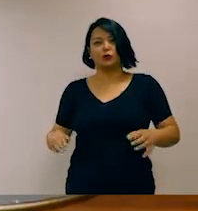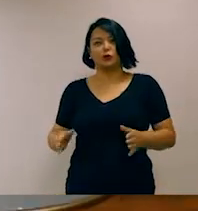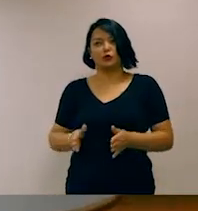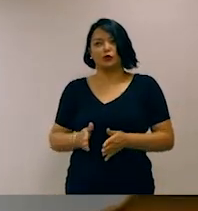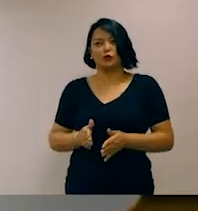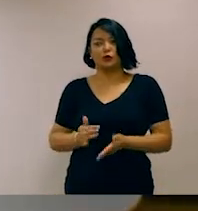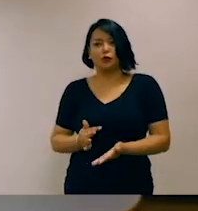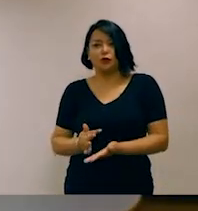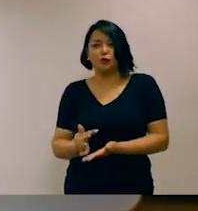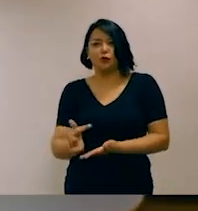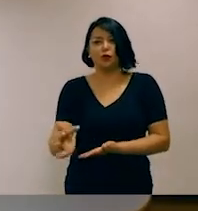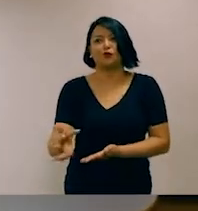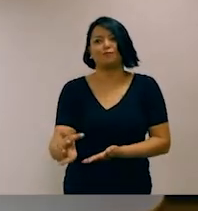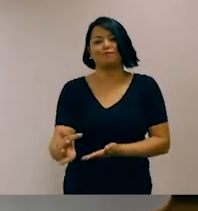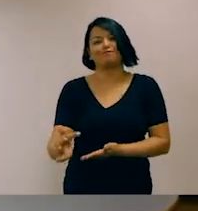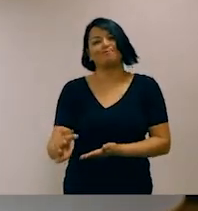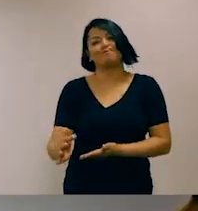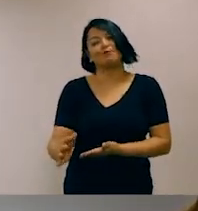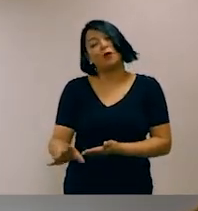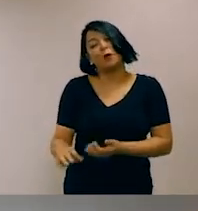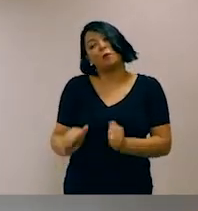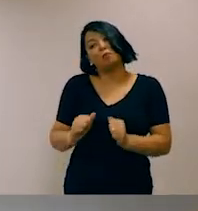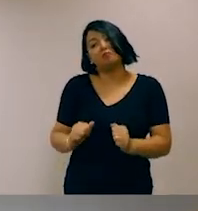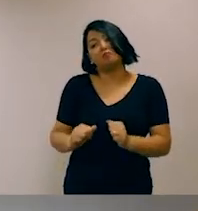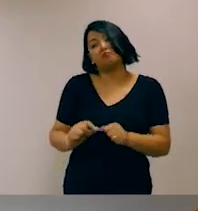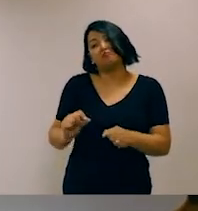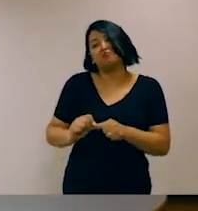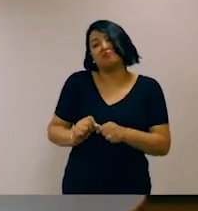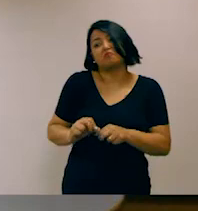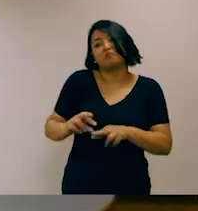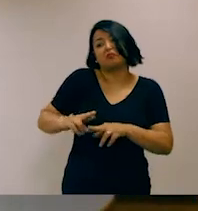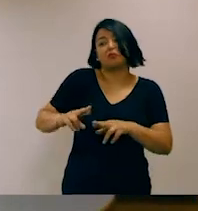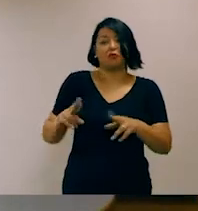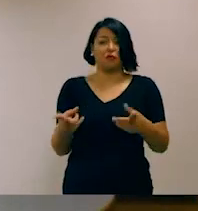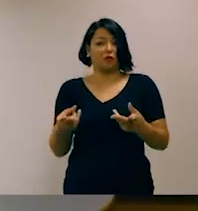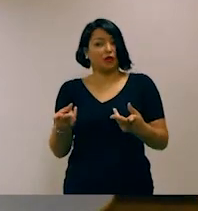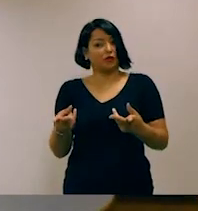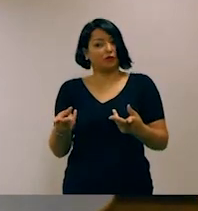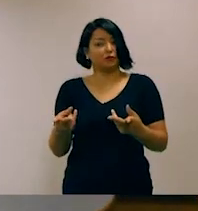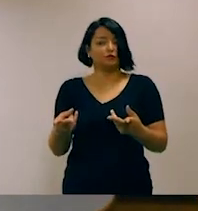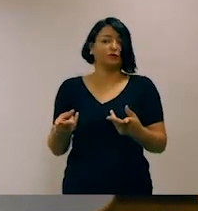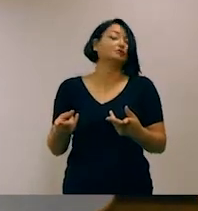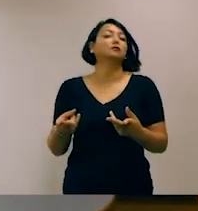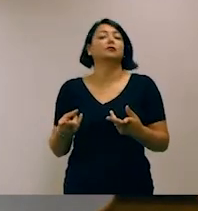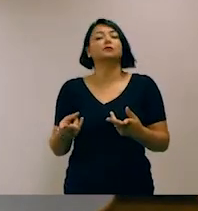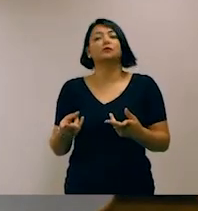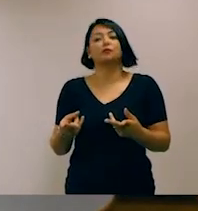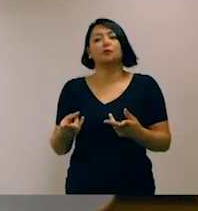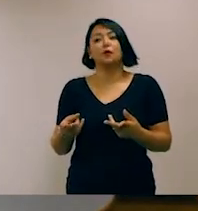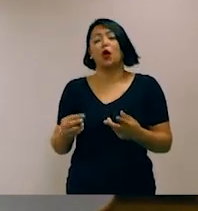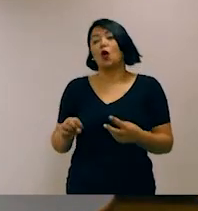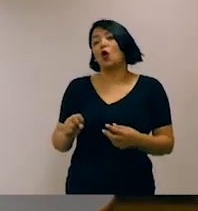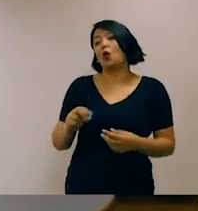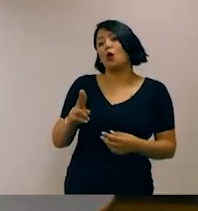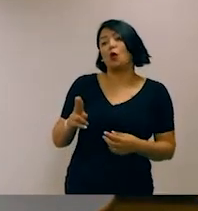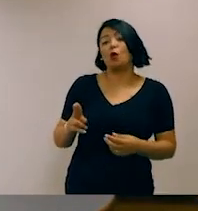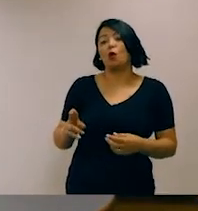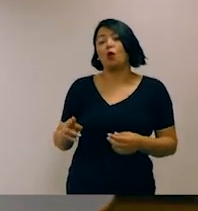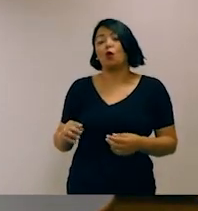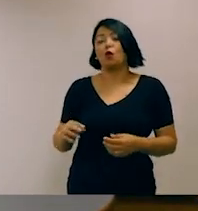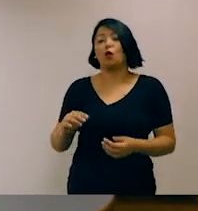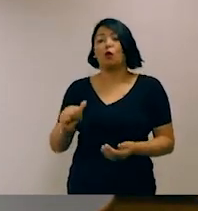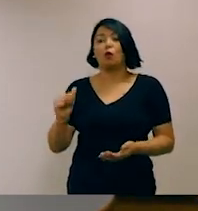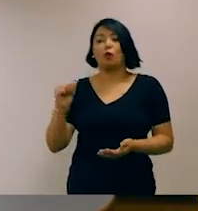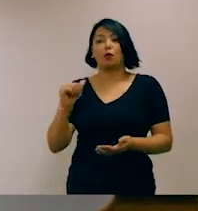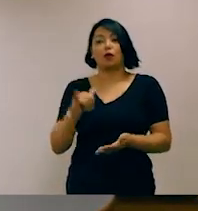recurrent networks, maybe there won't be many differences here. And embeddings with